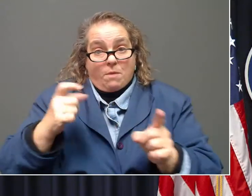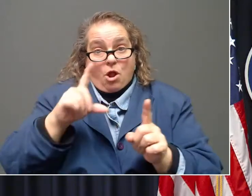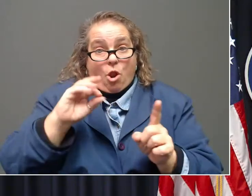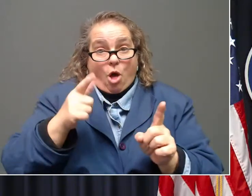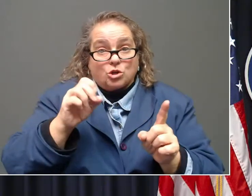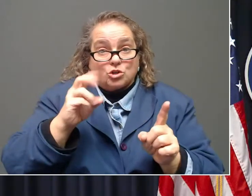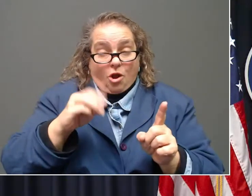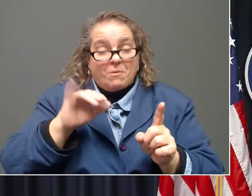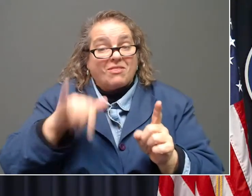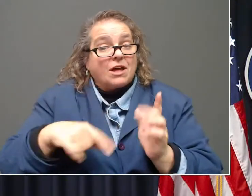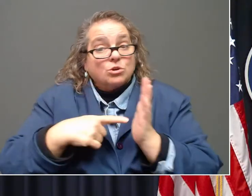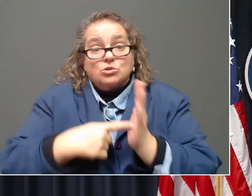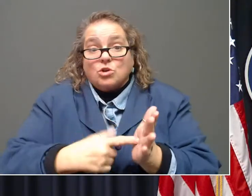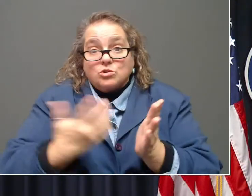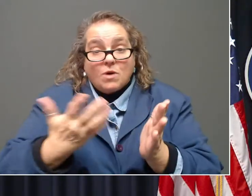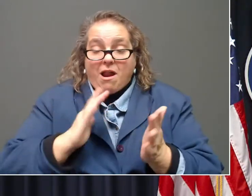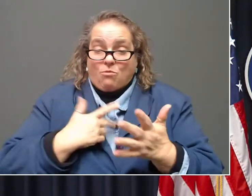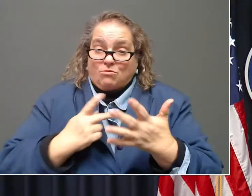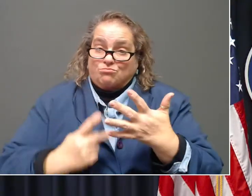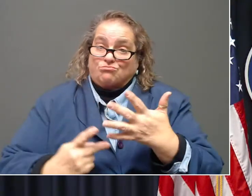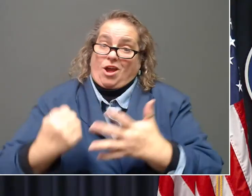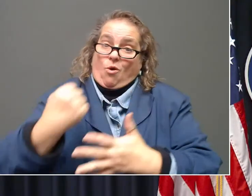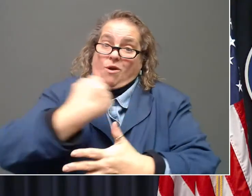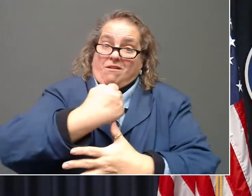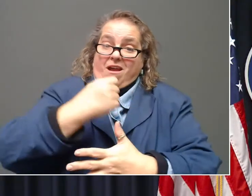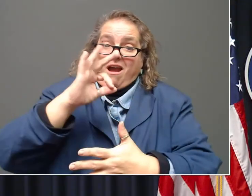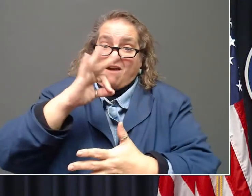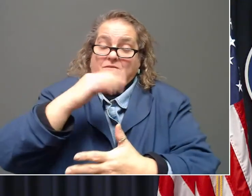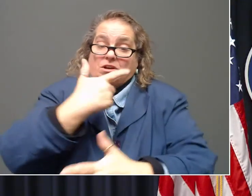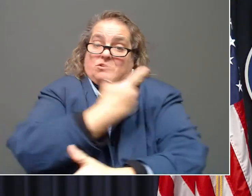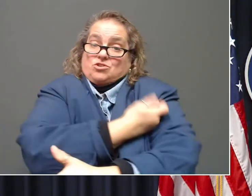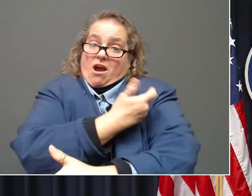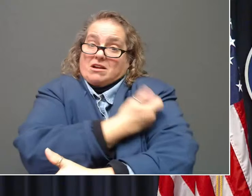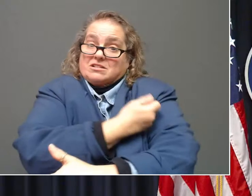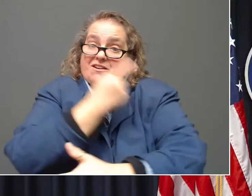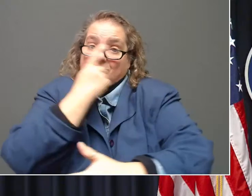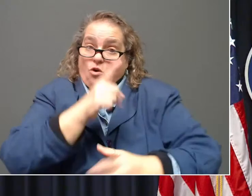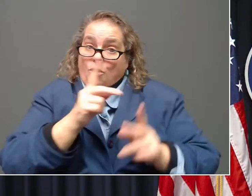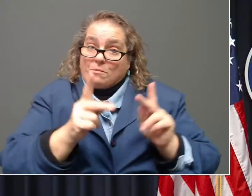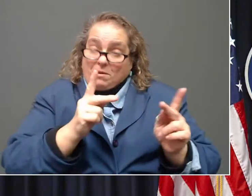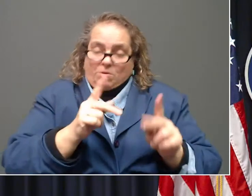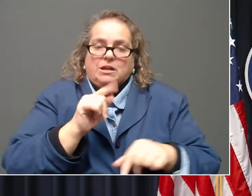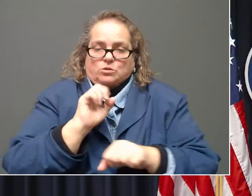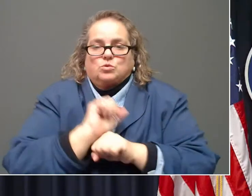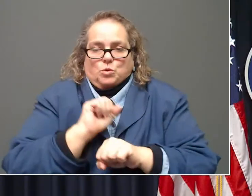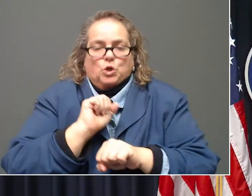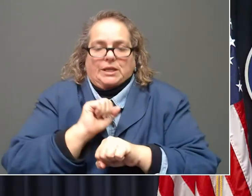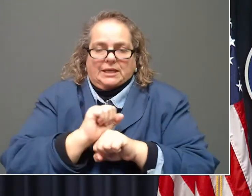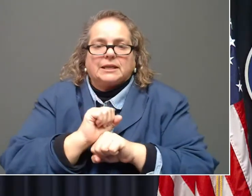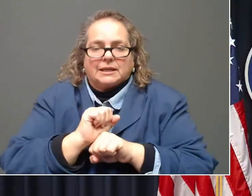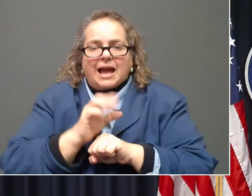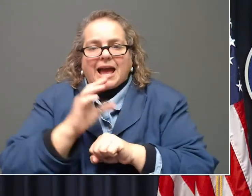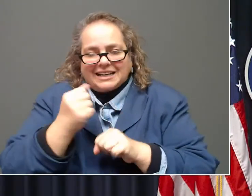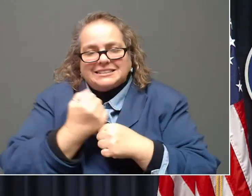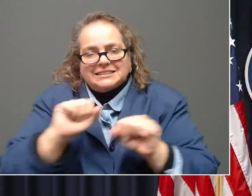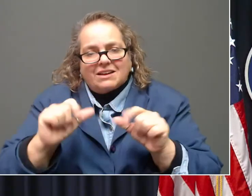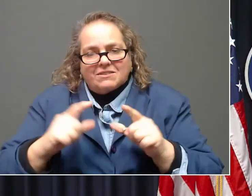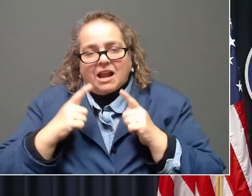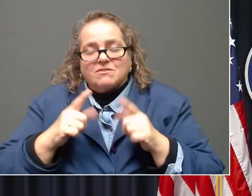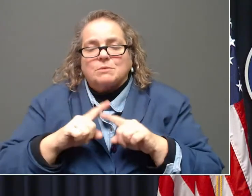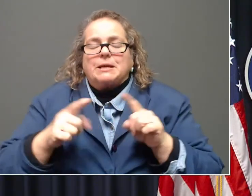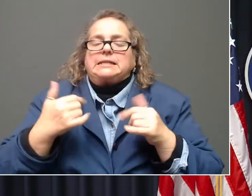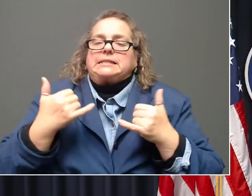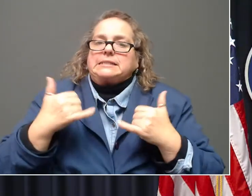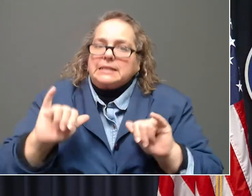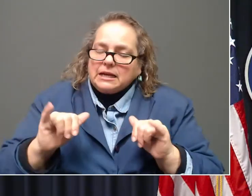have had. If there is any positive in these death numbers, it's that a smaller and smaller